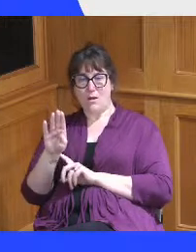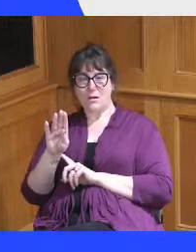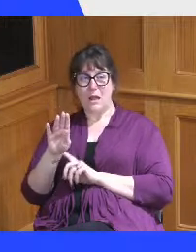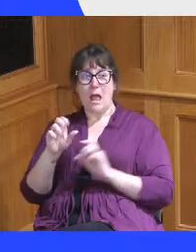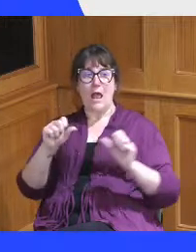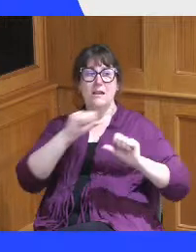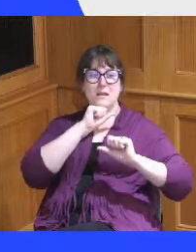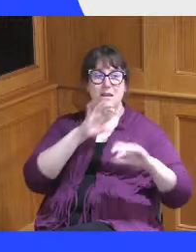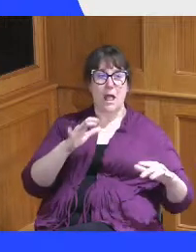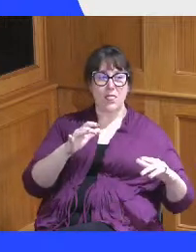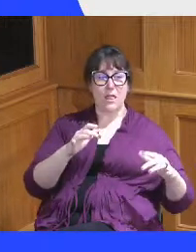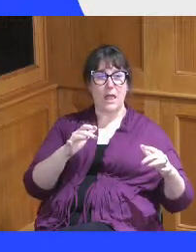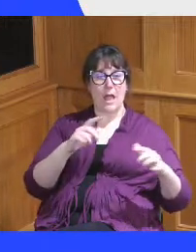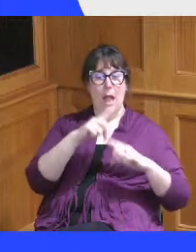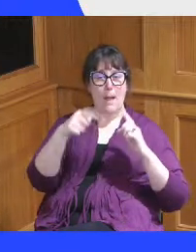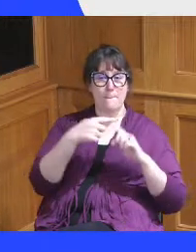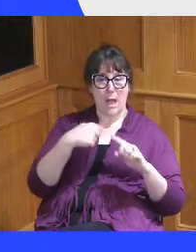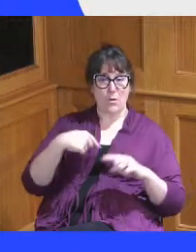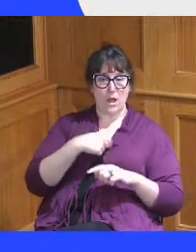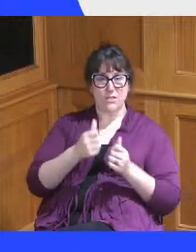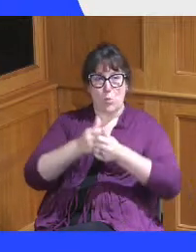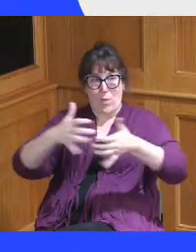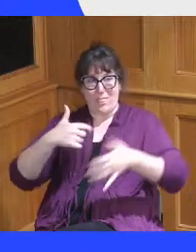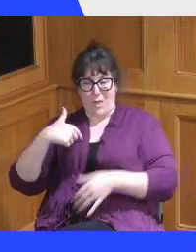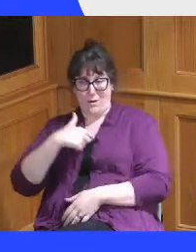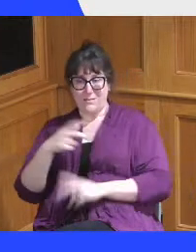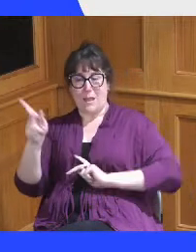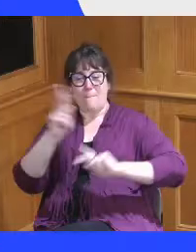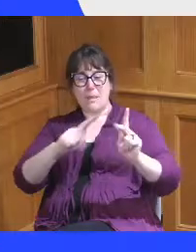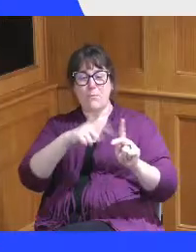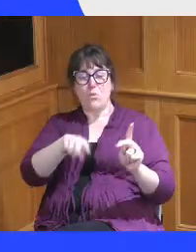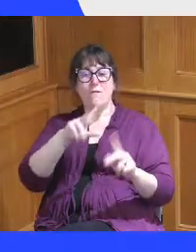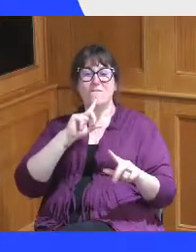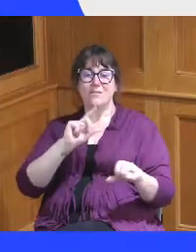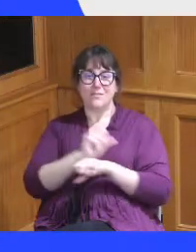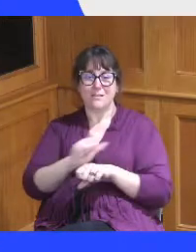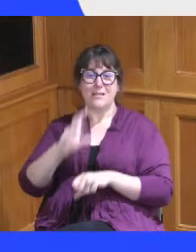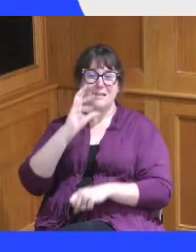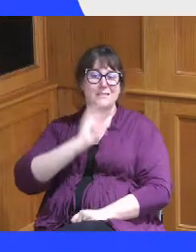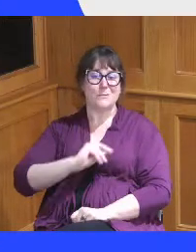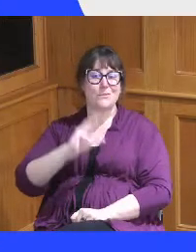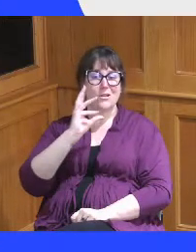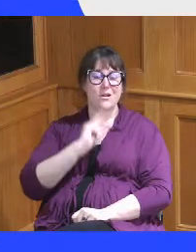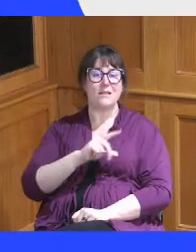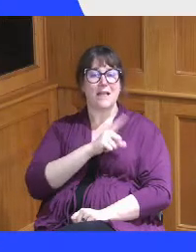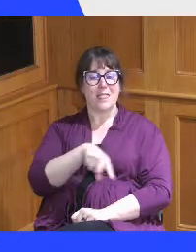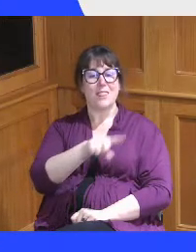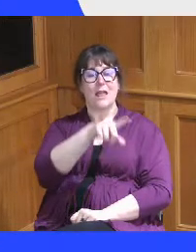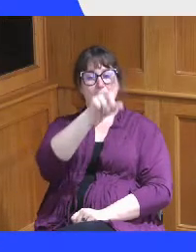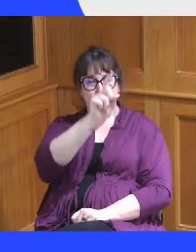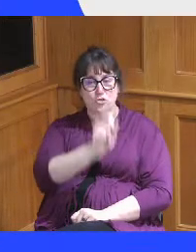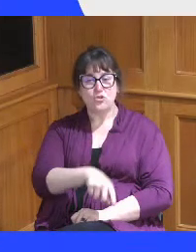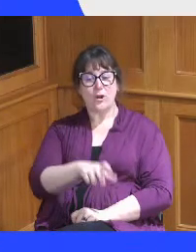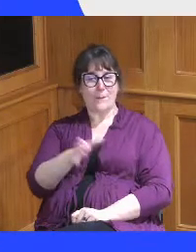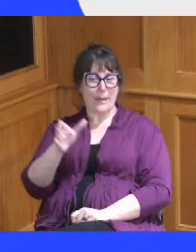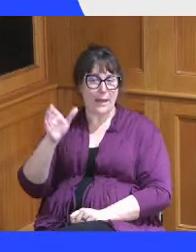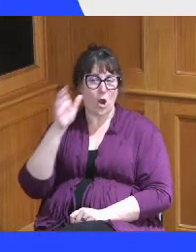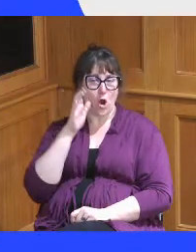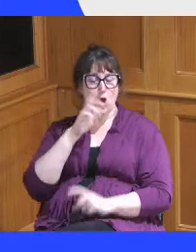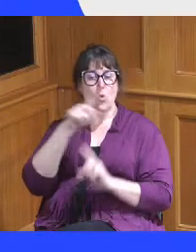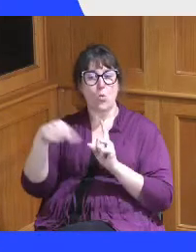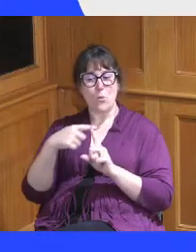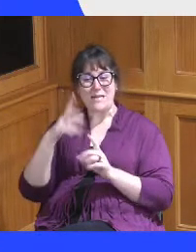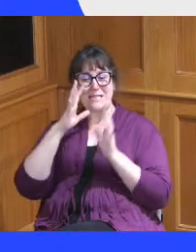us. People with lived experience, those youth voices should always be brought to the table when making decisions